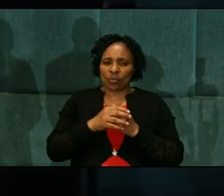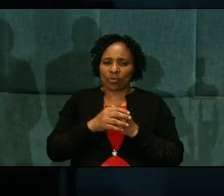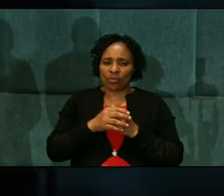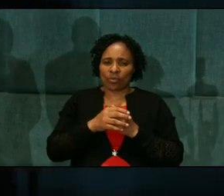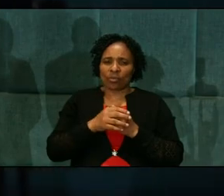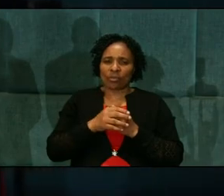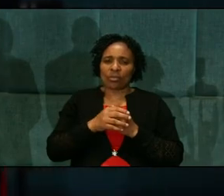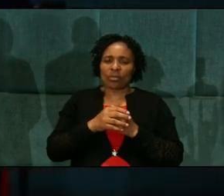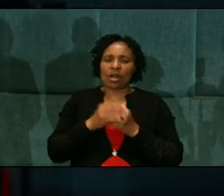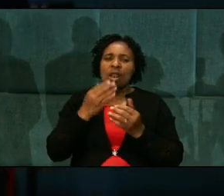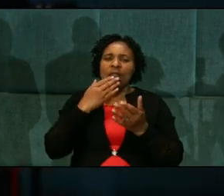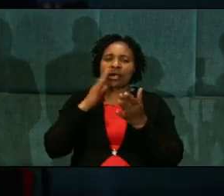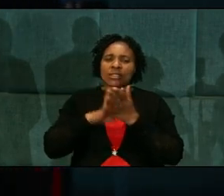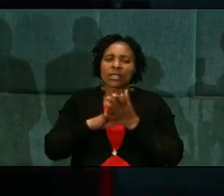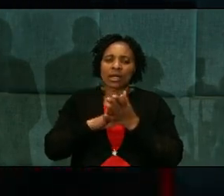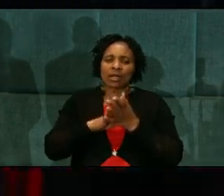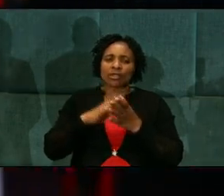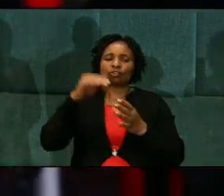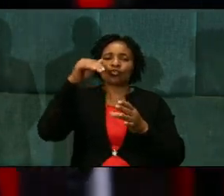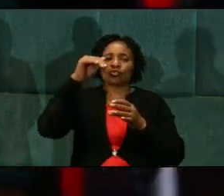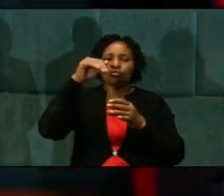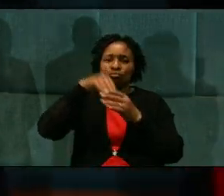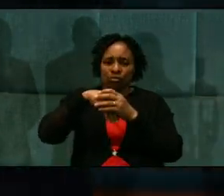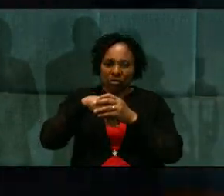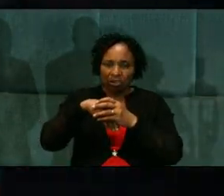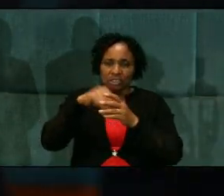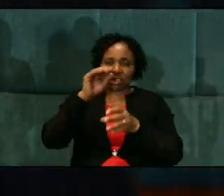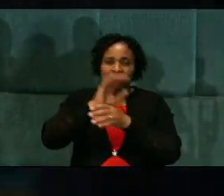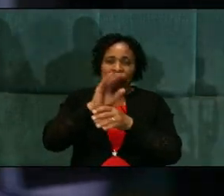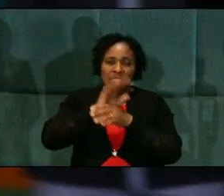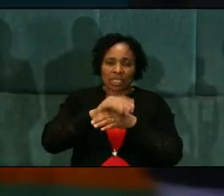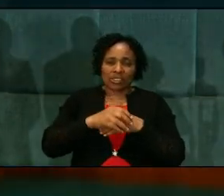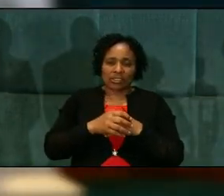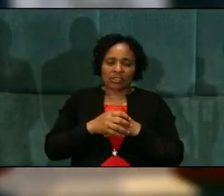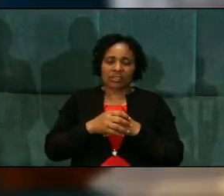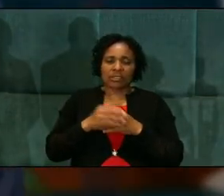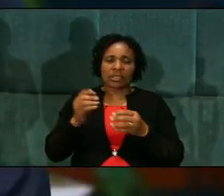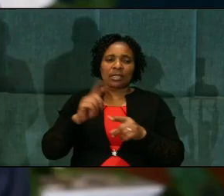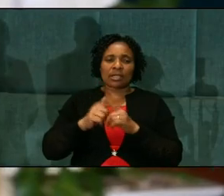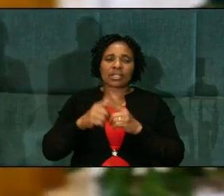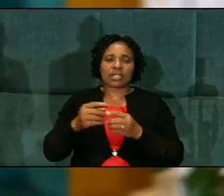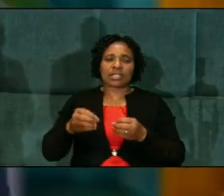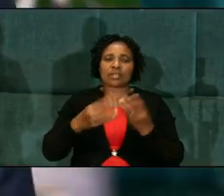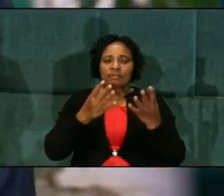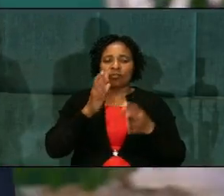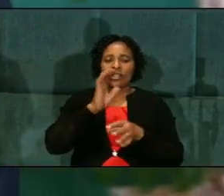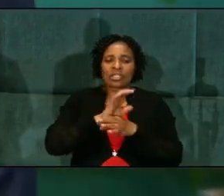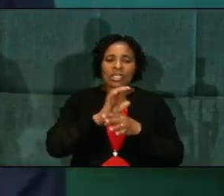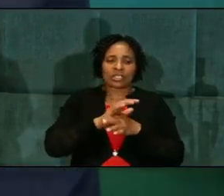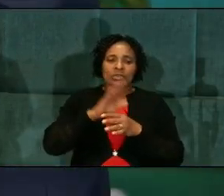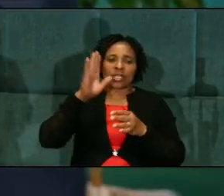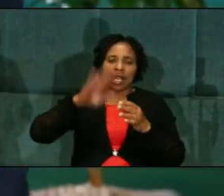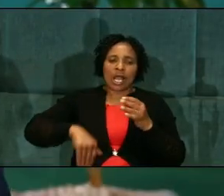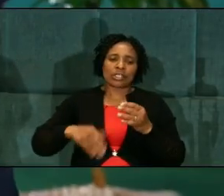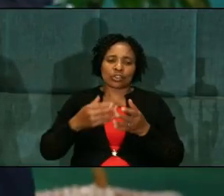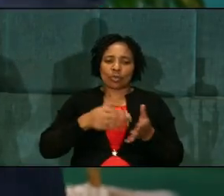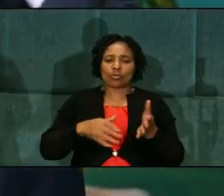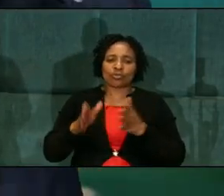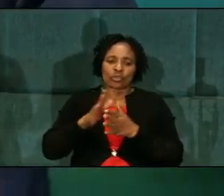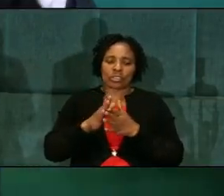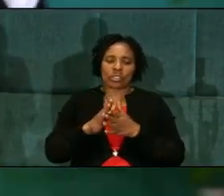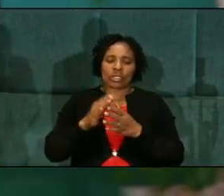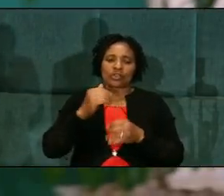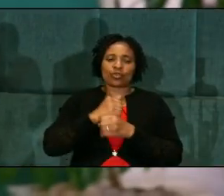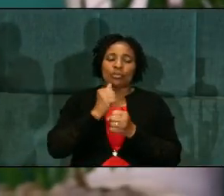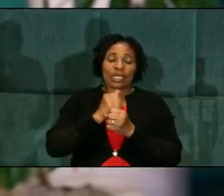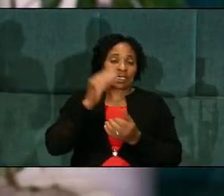the letter to put the church on notice and give the church the last opportunity to make